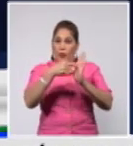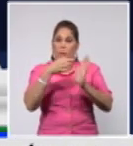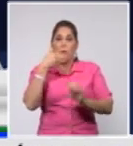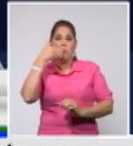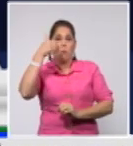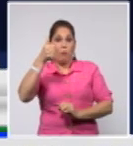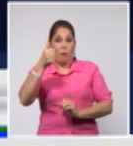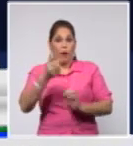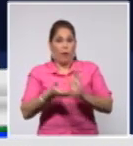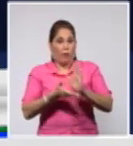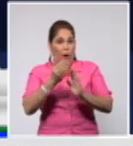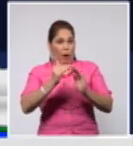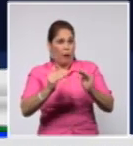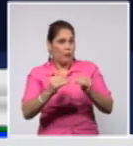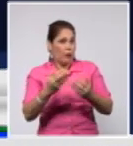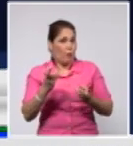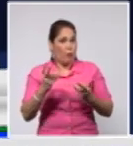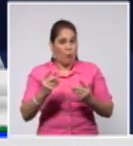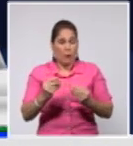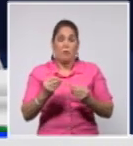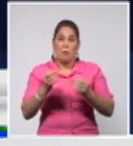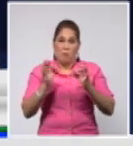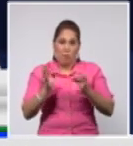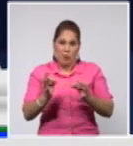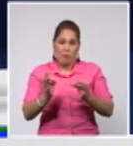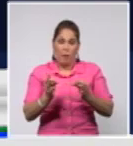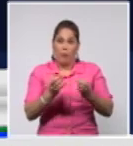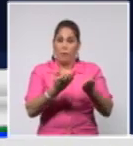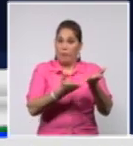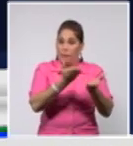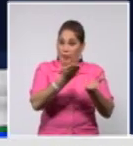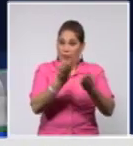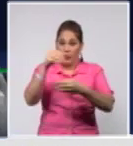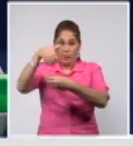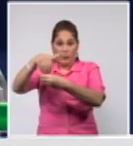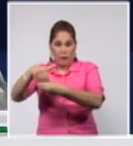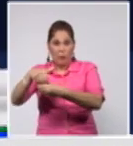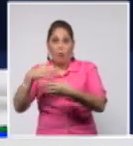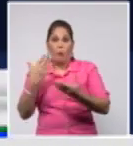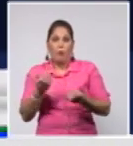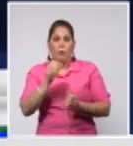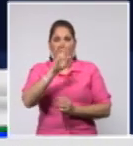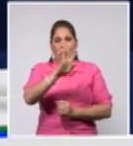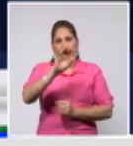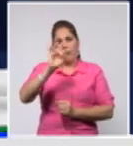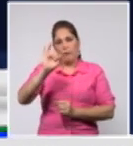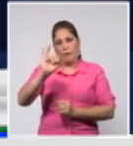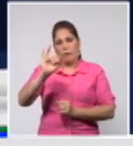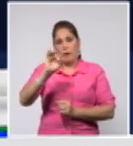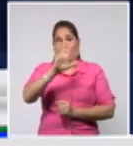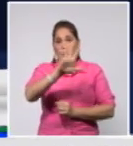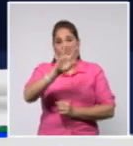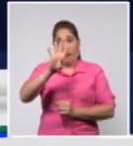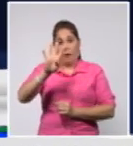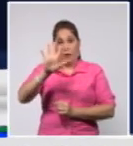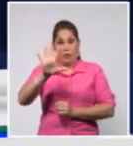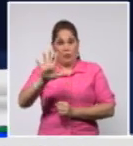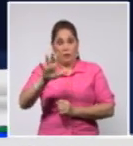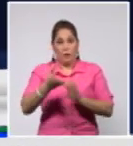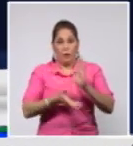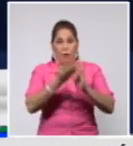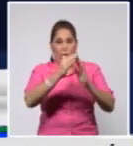were discharged from hospital in Havana, 1 person was discharged in Artemisa, 6 in